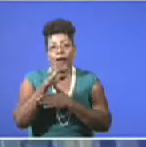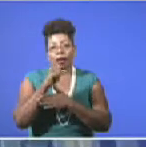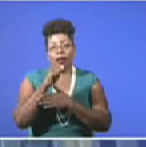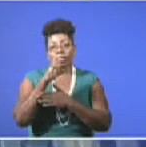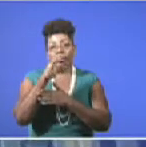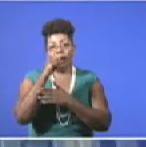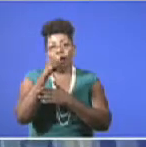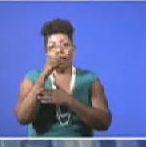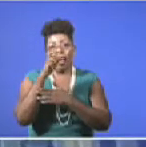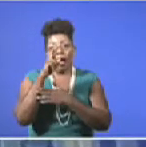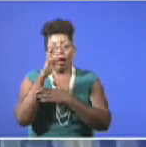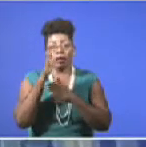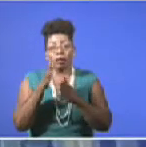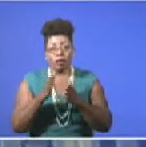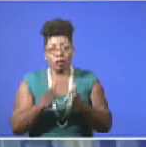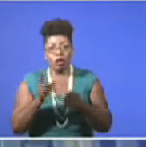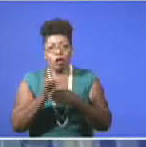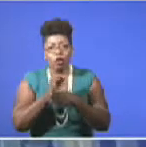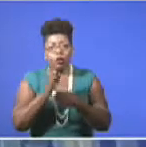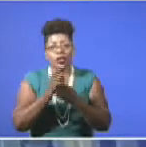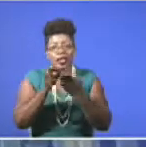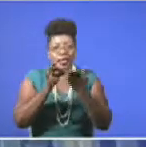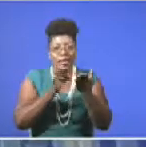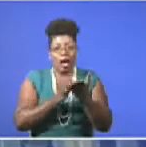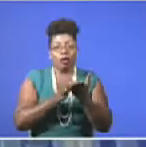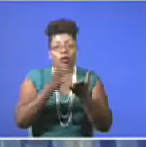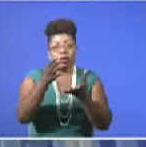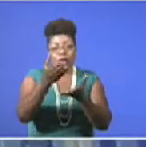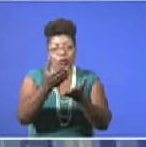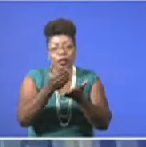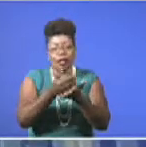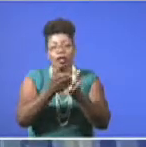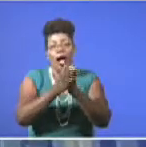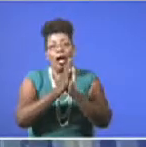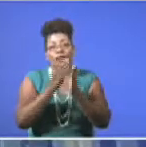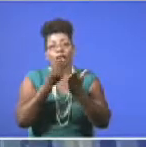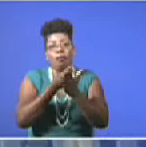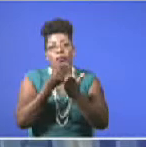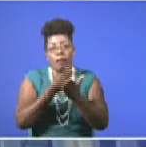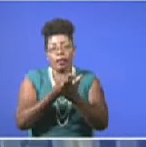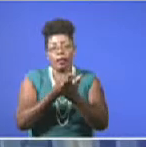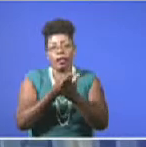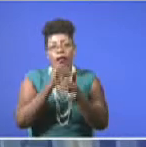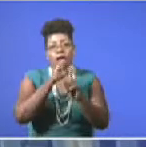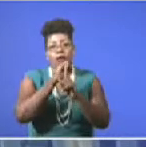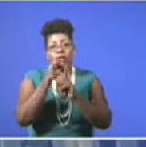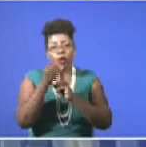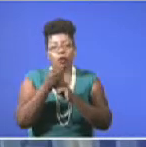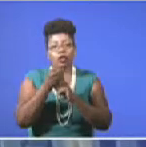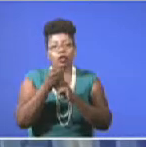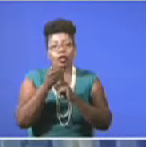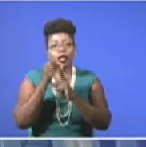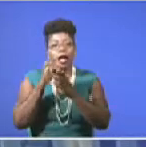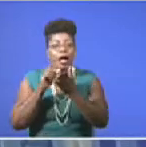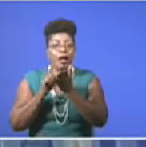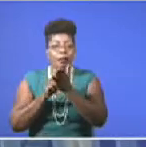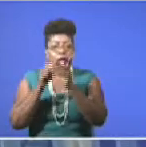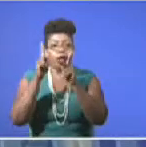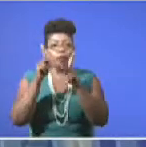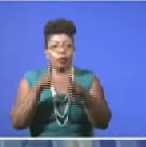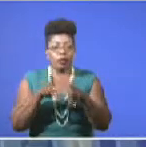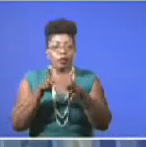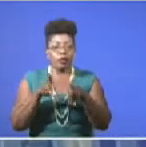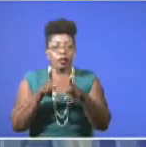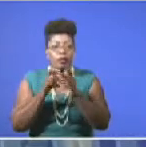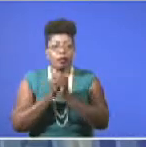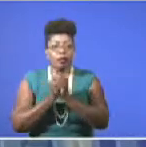fake social media accounts to solicit thousands of dollars in cash from vulnerable social media users for a constituency cause.